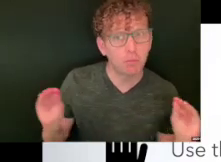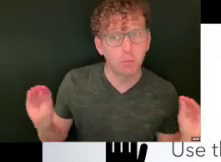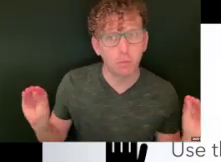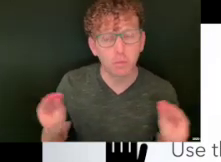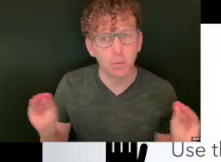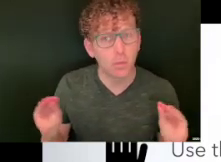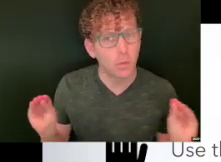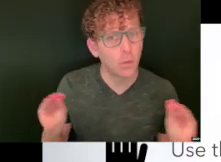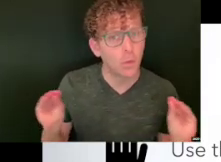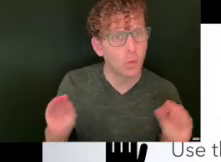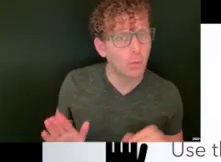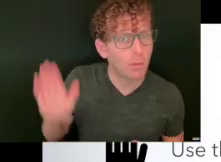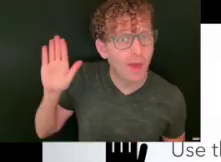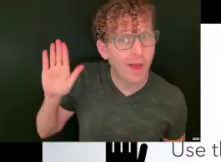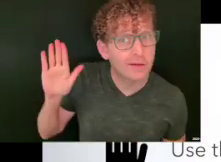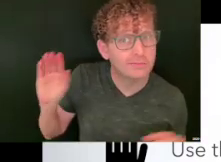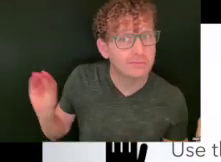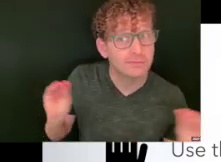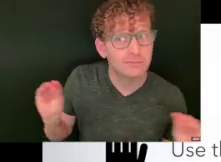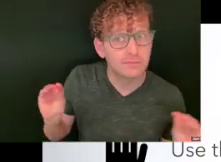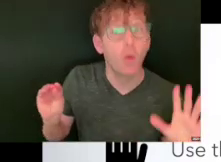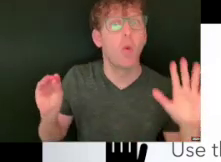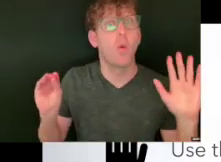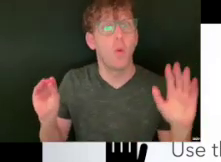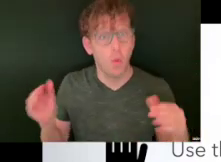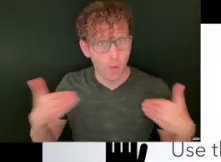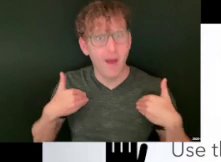yeah, we tried to get that as soon as we could.